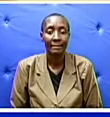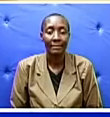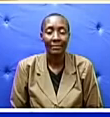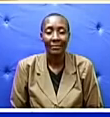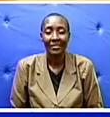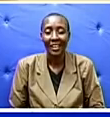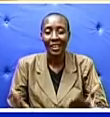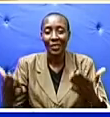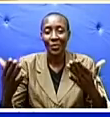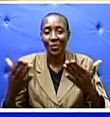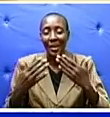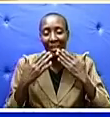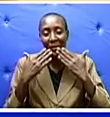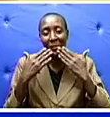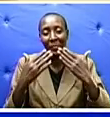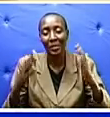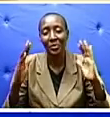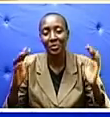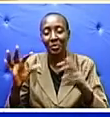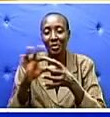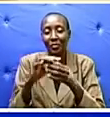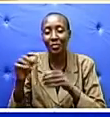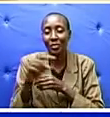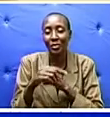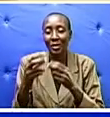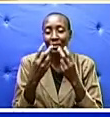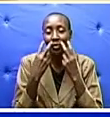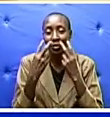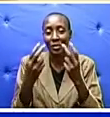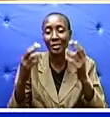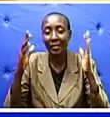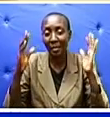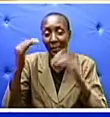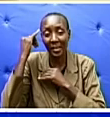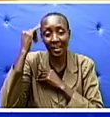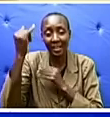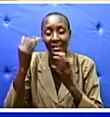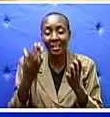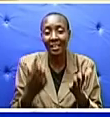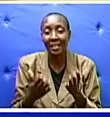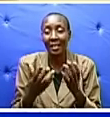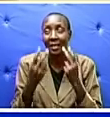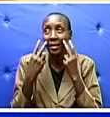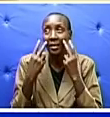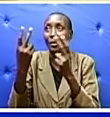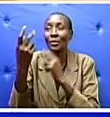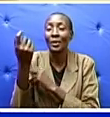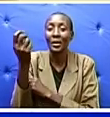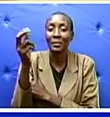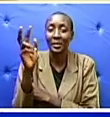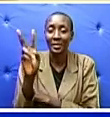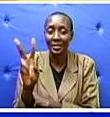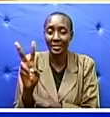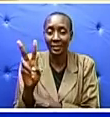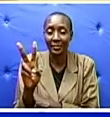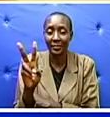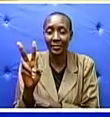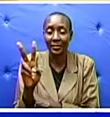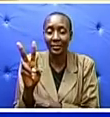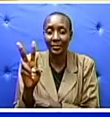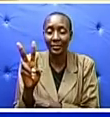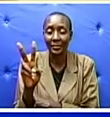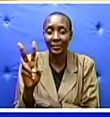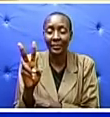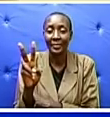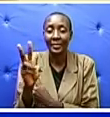A very warm welcome. Thank you so much for joining us. You are watching The Big Idea right here on Look Up TV. In the last